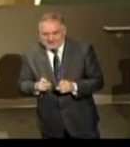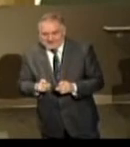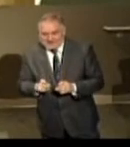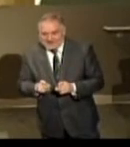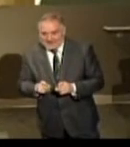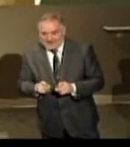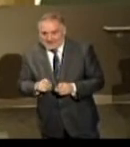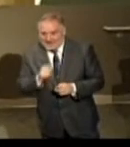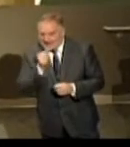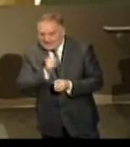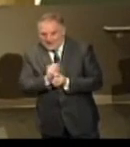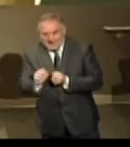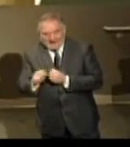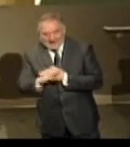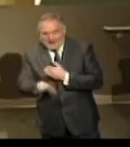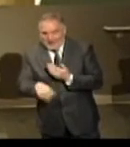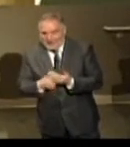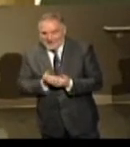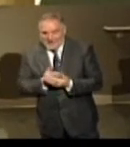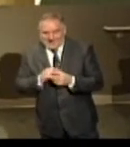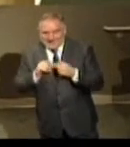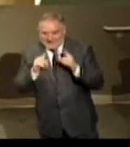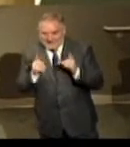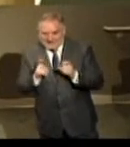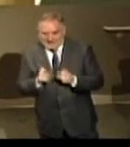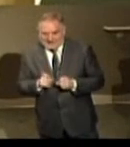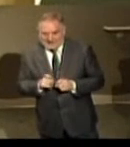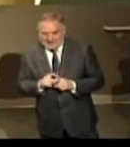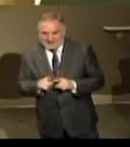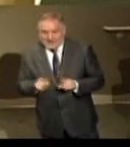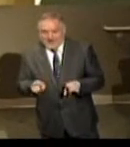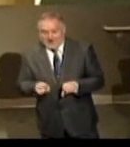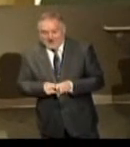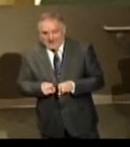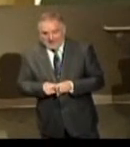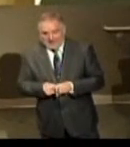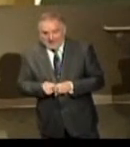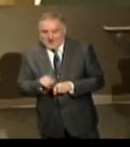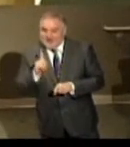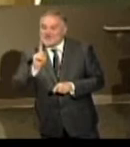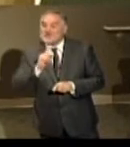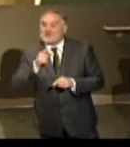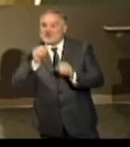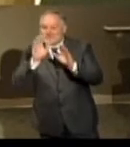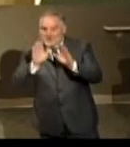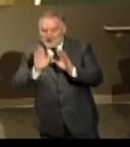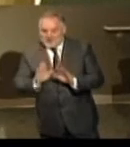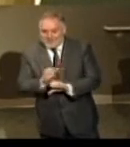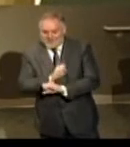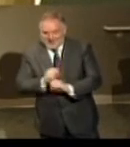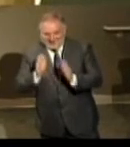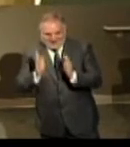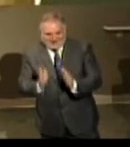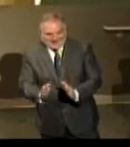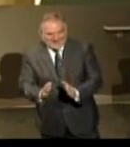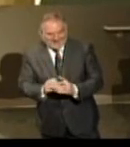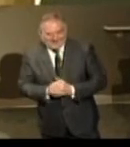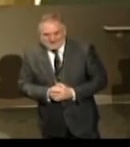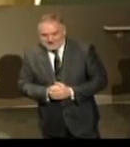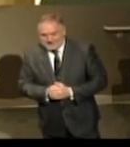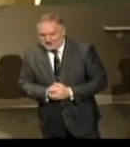Can I tell you, I've not passed all of them. But can I tell you, he sure is a wonderful Savior.